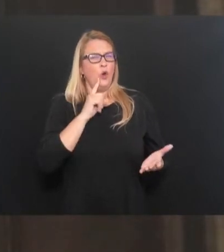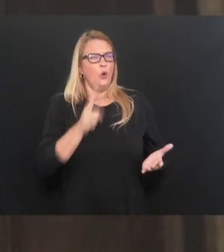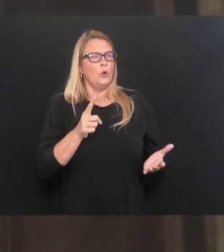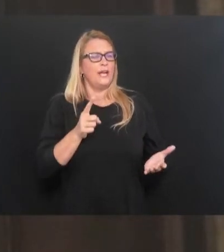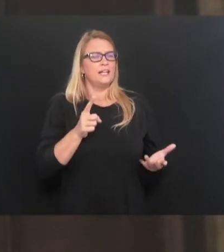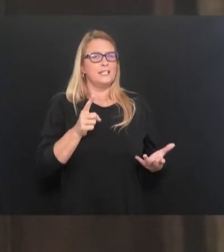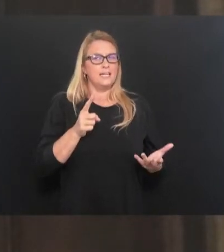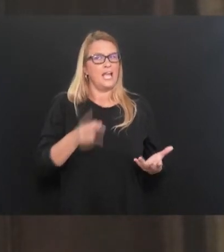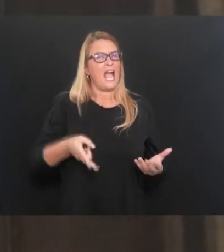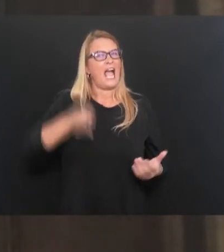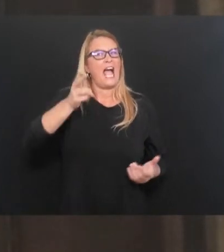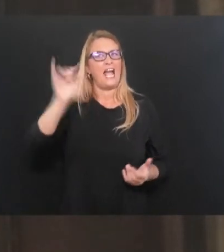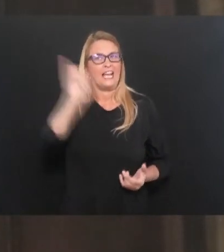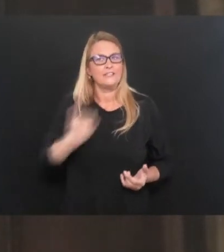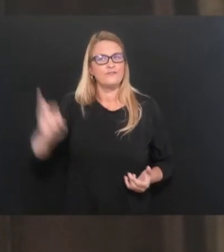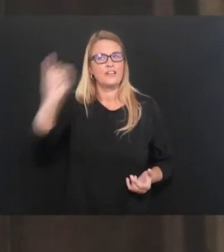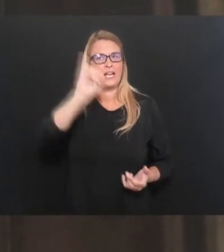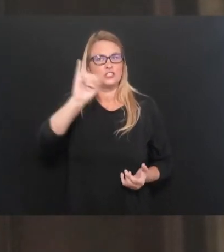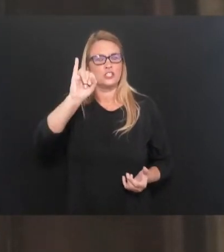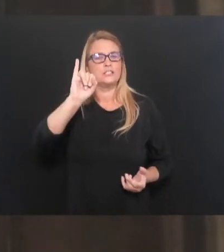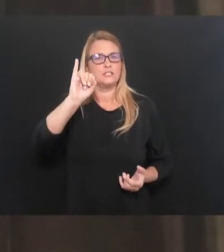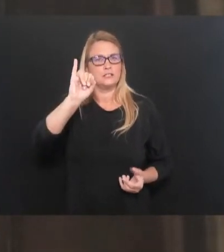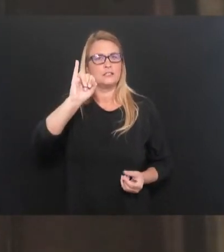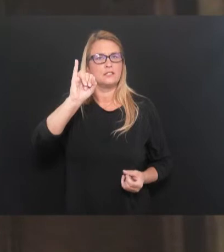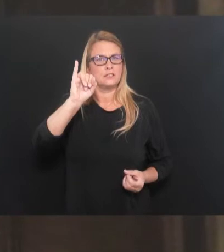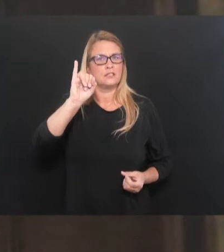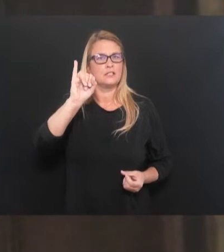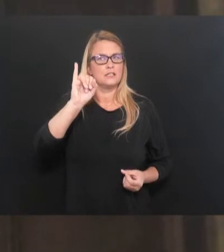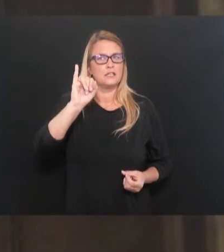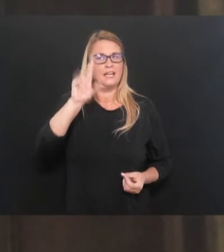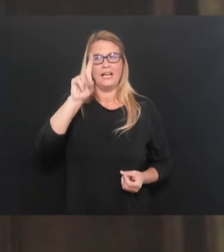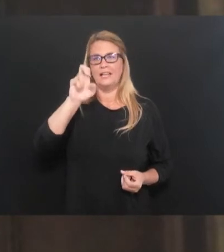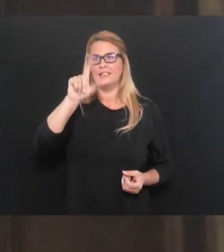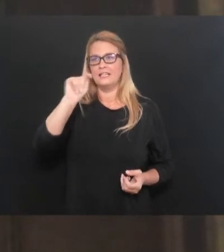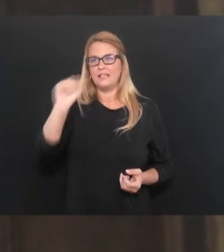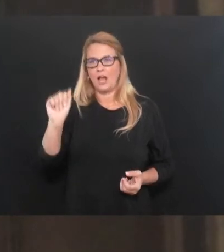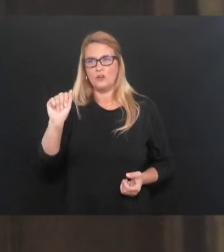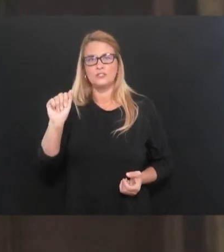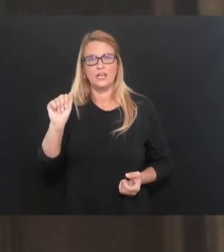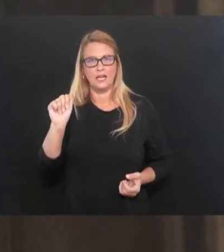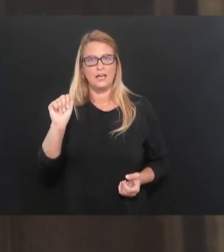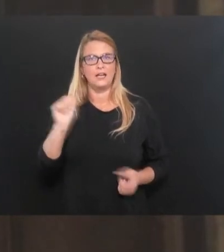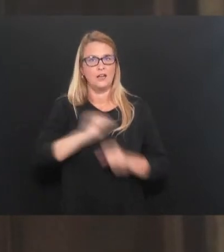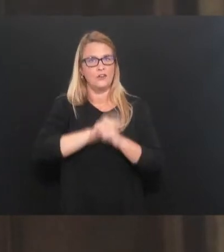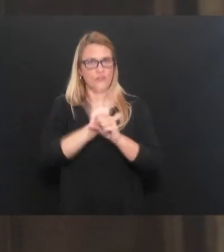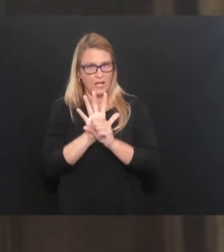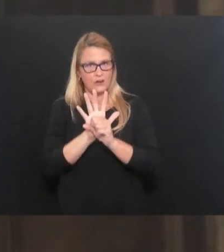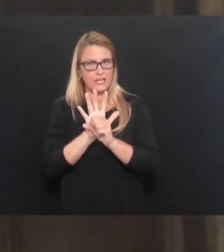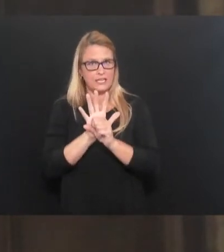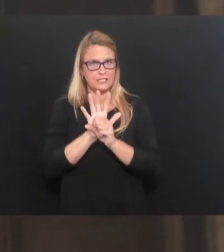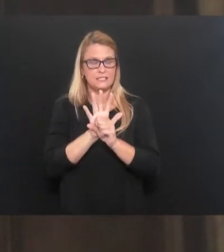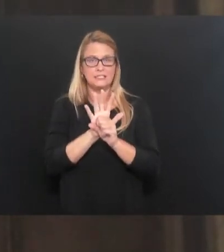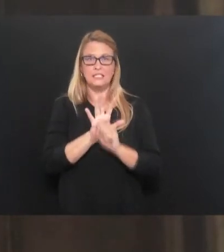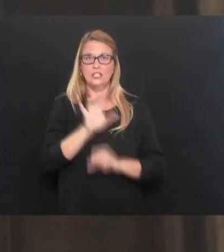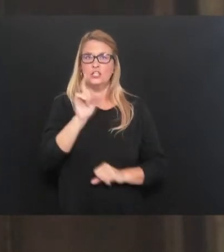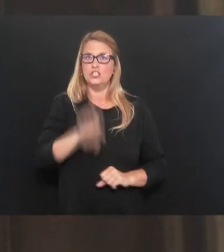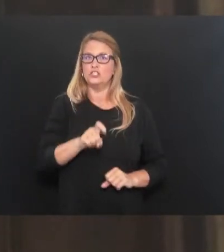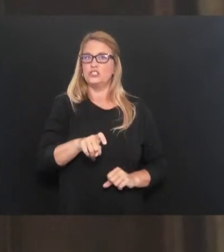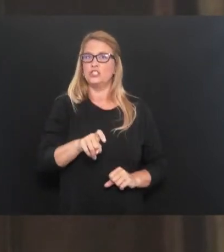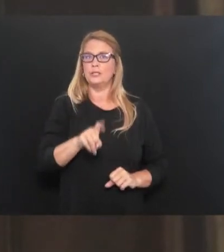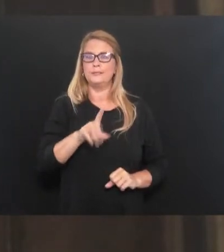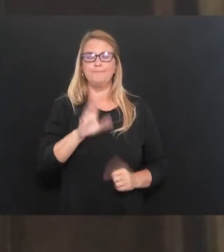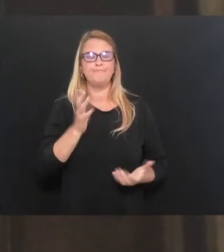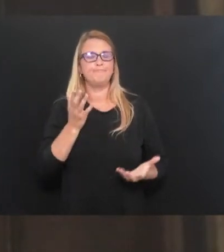highly infectious form, and really the Delta variant, which is that form of COVID-19, should be considered